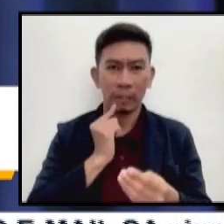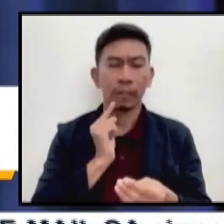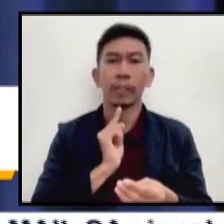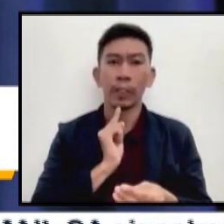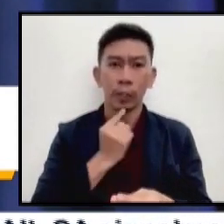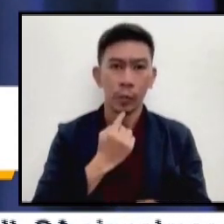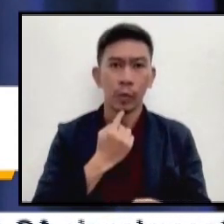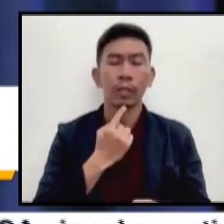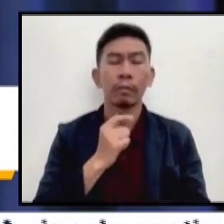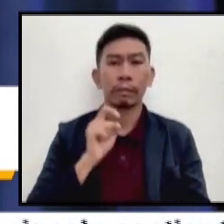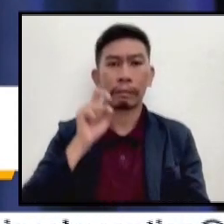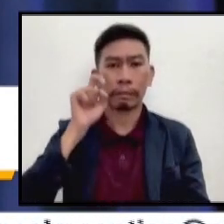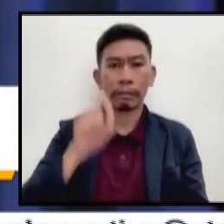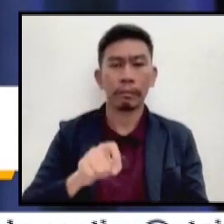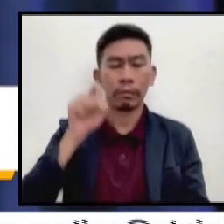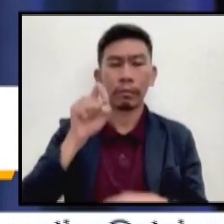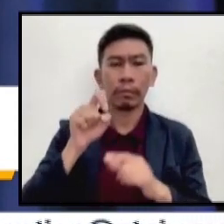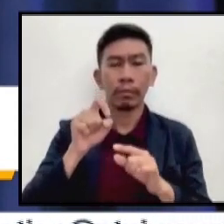we actually have